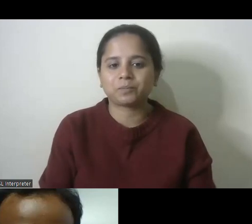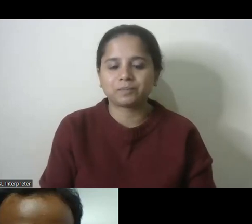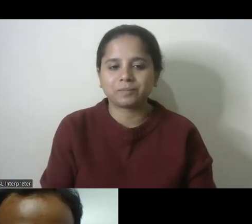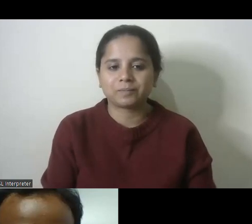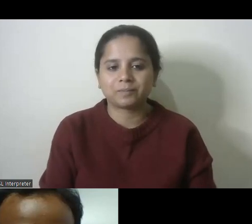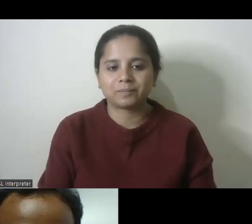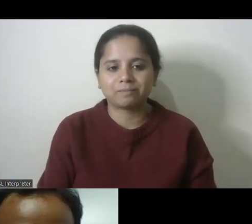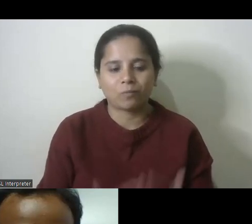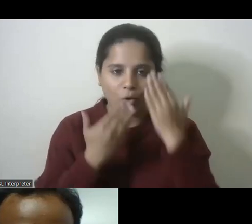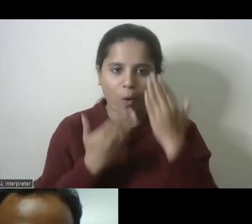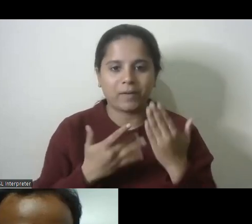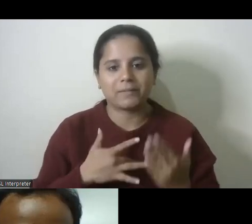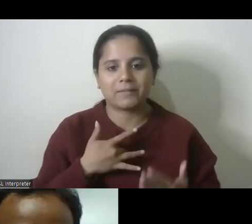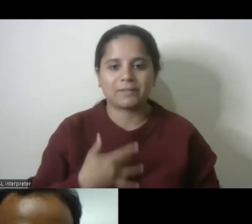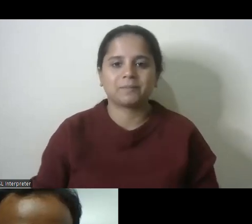an honor.